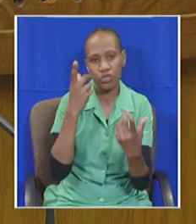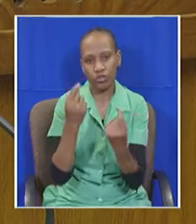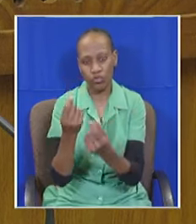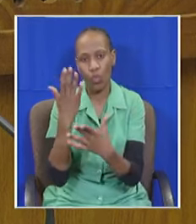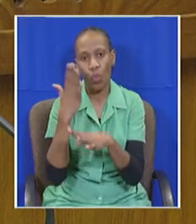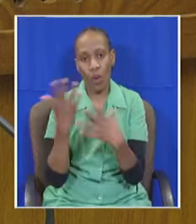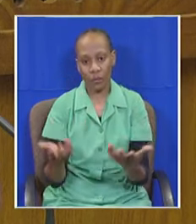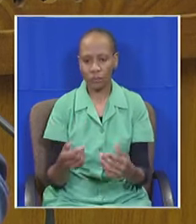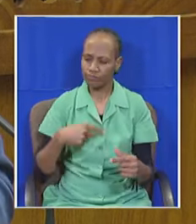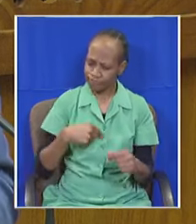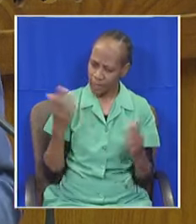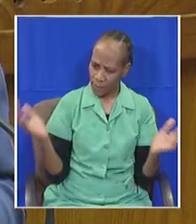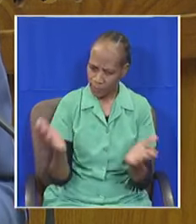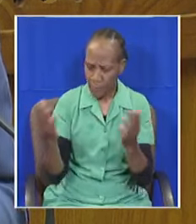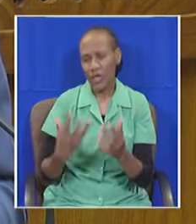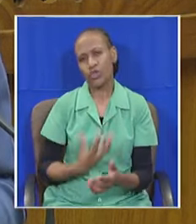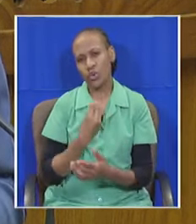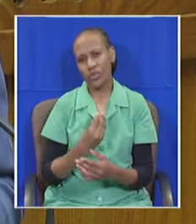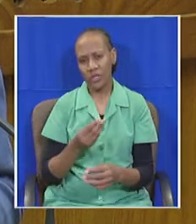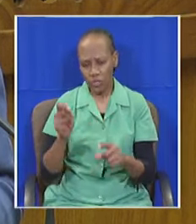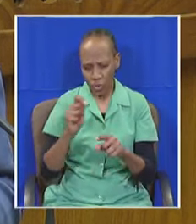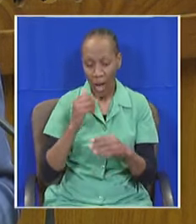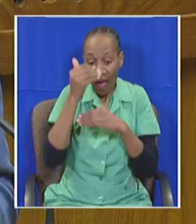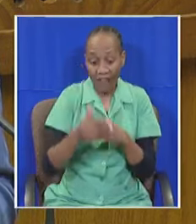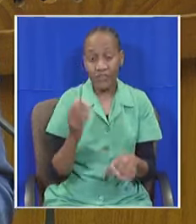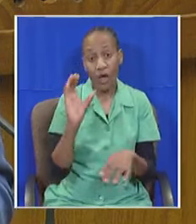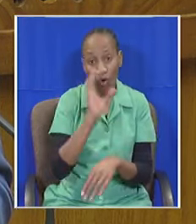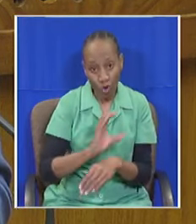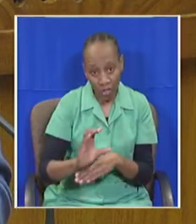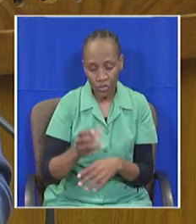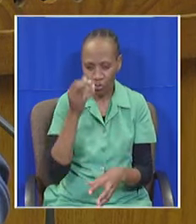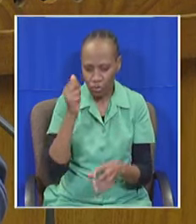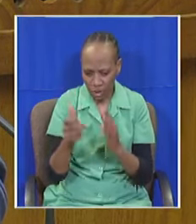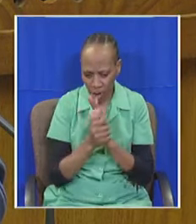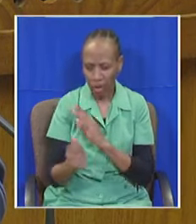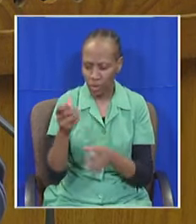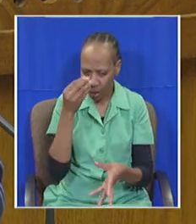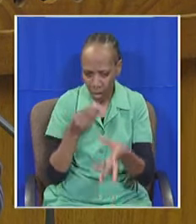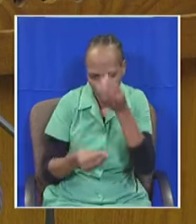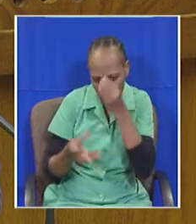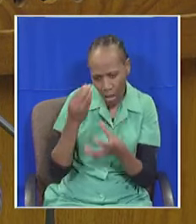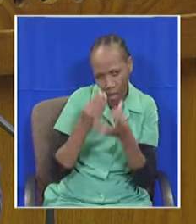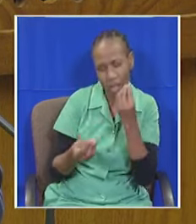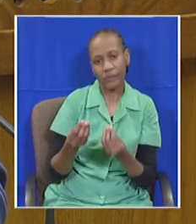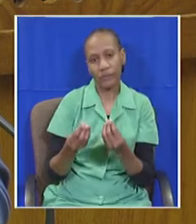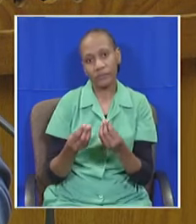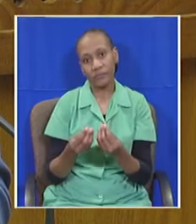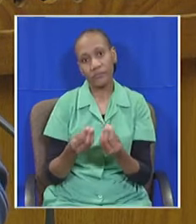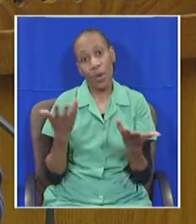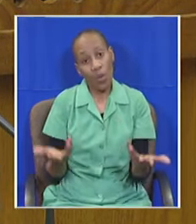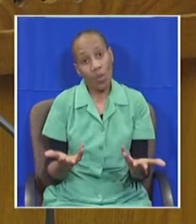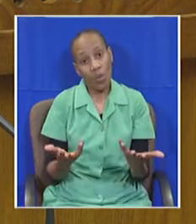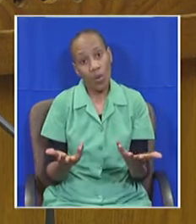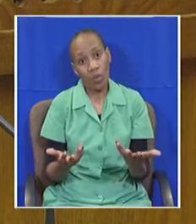urge our young people to consider taking up careers along technical and vocational skills, this within a context of a very serious shortage of